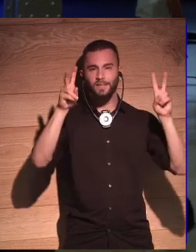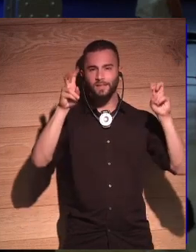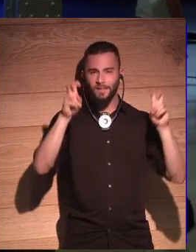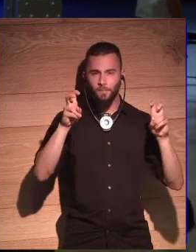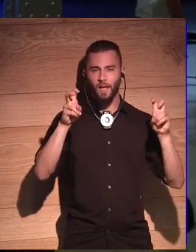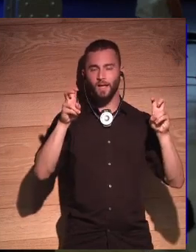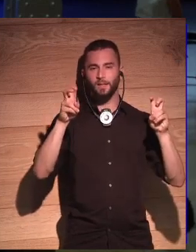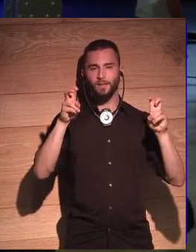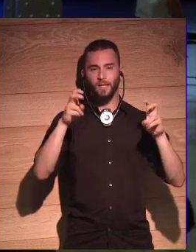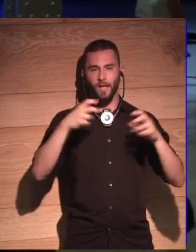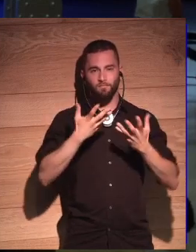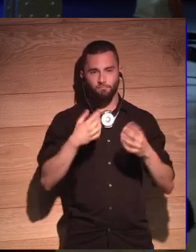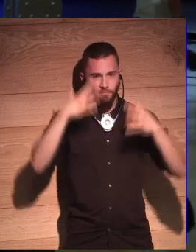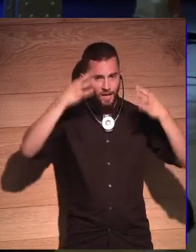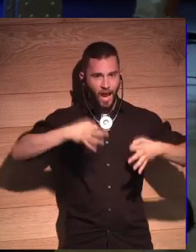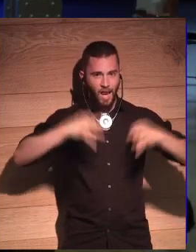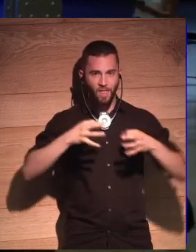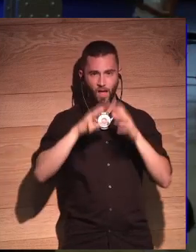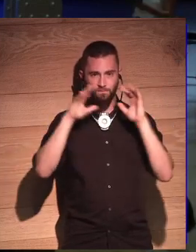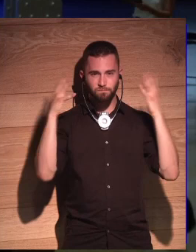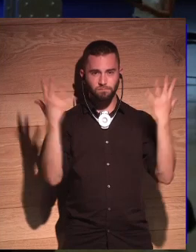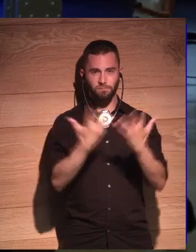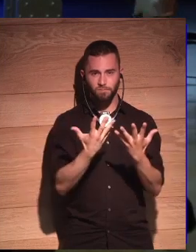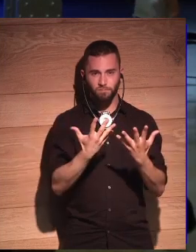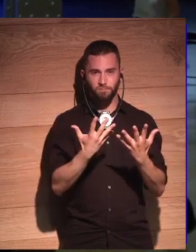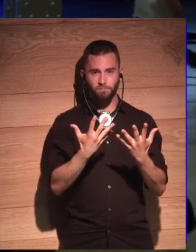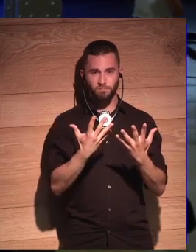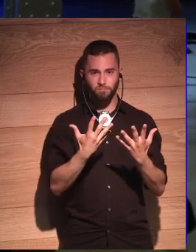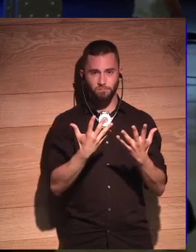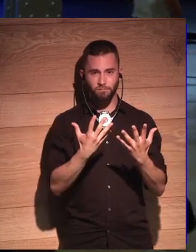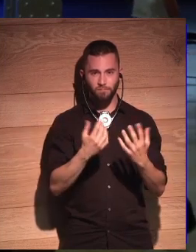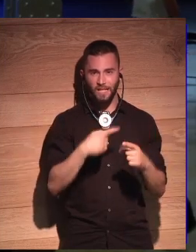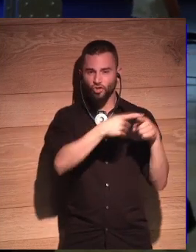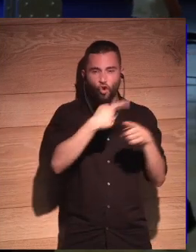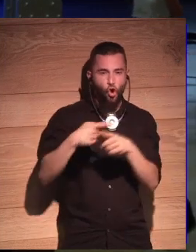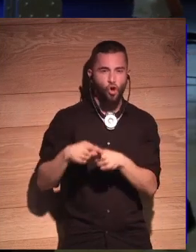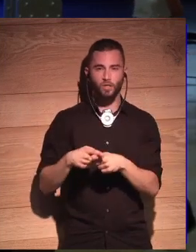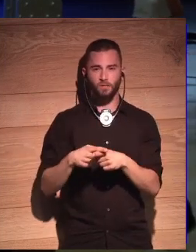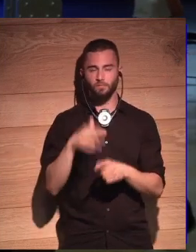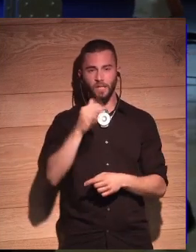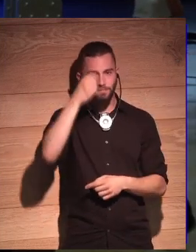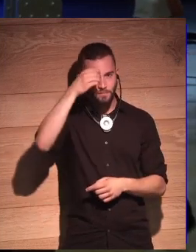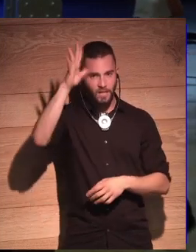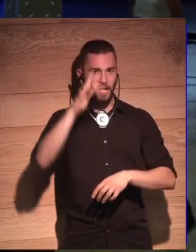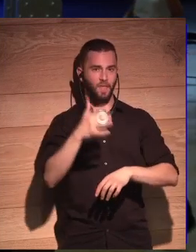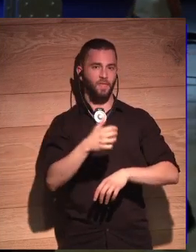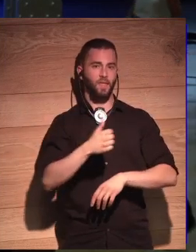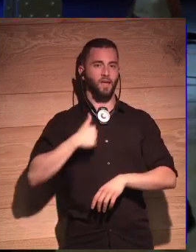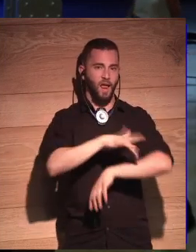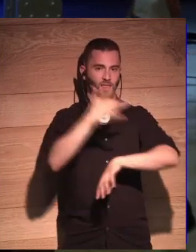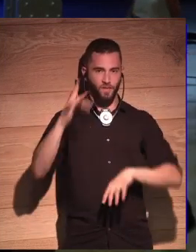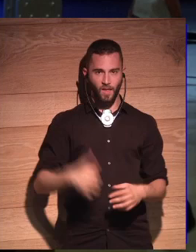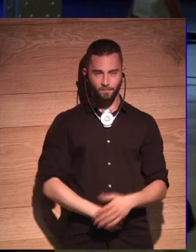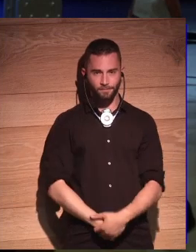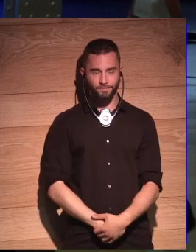mind regarding the broadcasting, the virtual reality, augmented reality, extended reality, and also